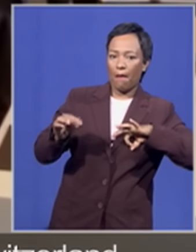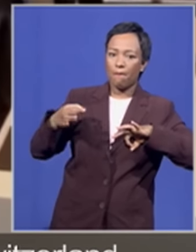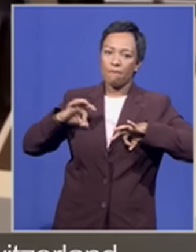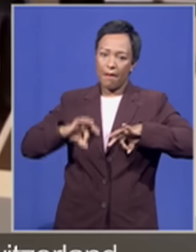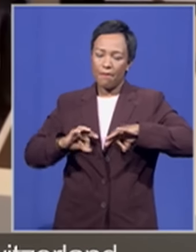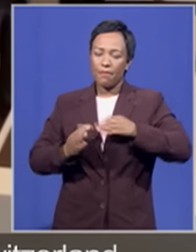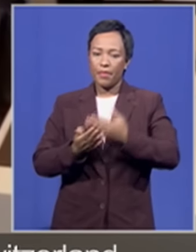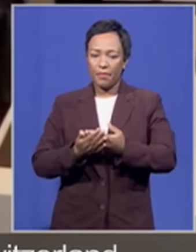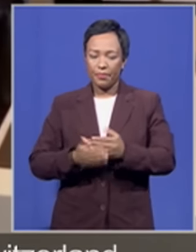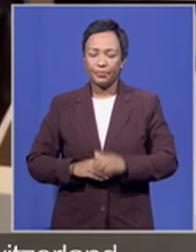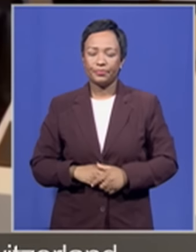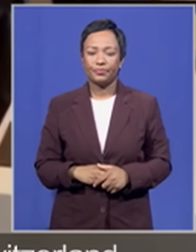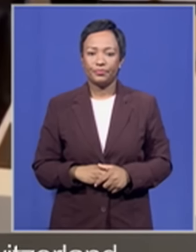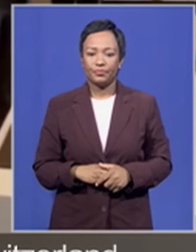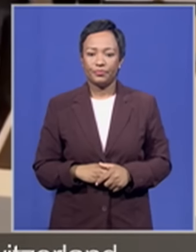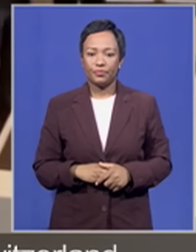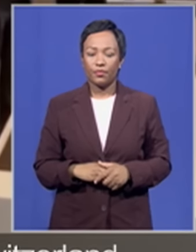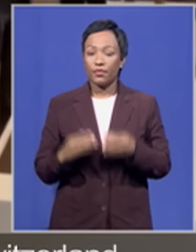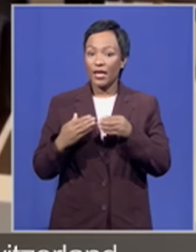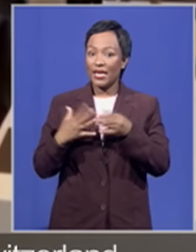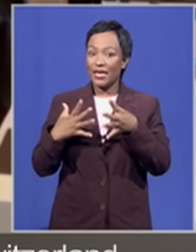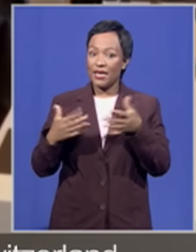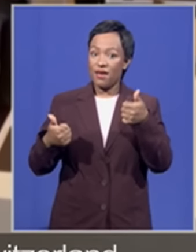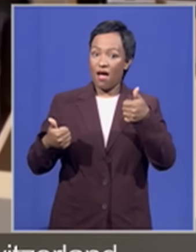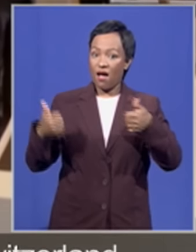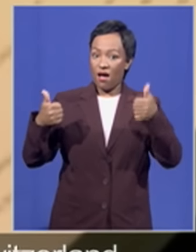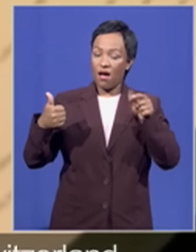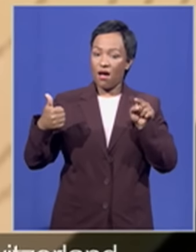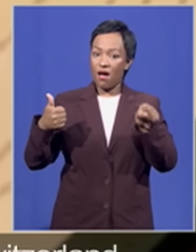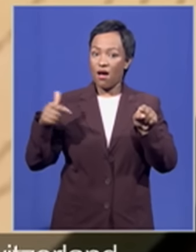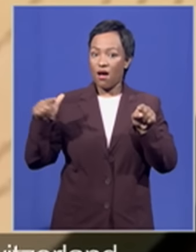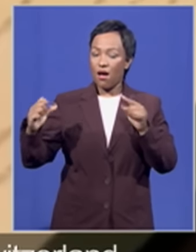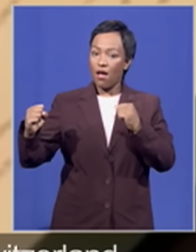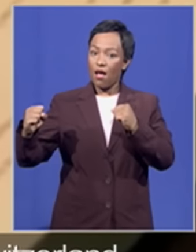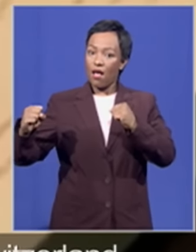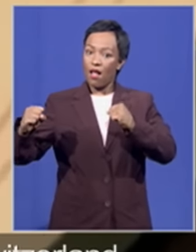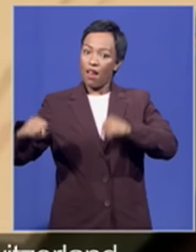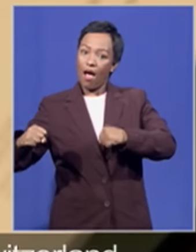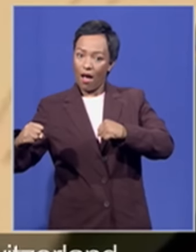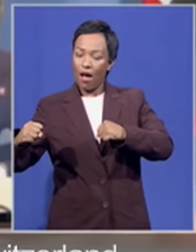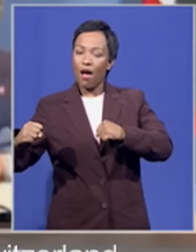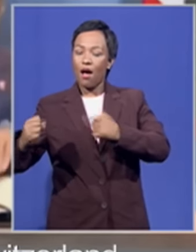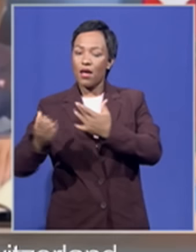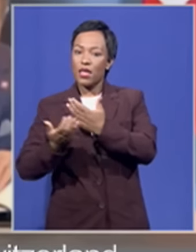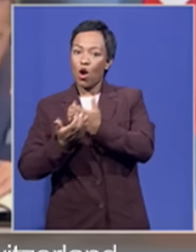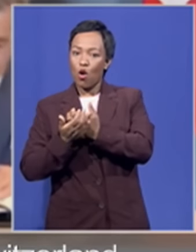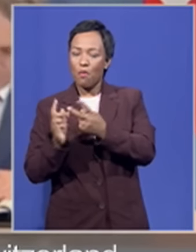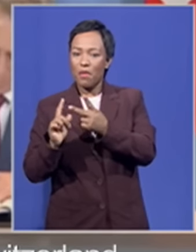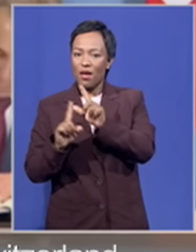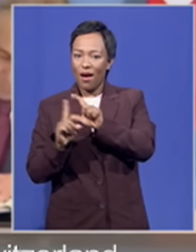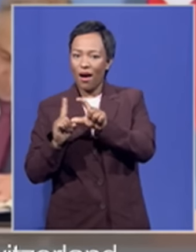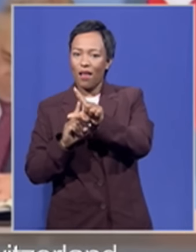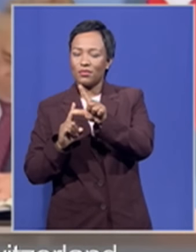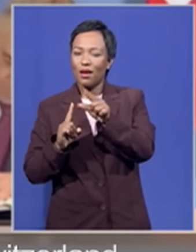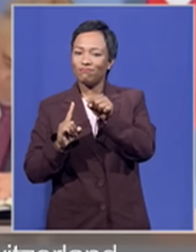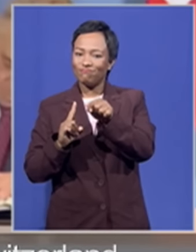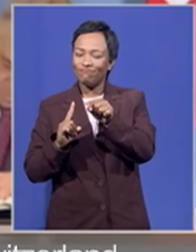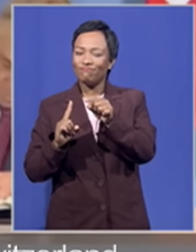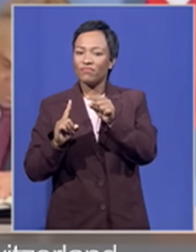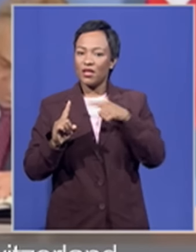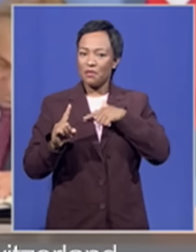signing ceremony. Baetapele bana ba babedi ba saene ditumellano tsa bonono botjhaba le setso, mme mopresidente Ramaphosa o bona sena e